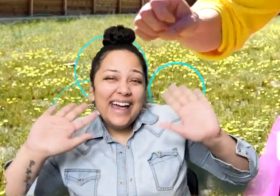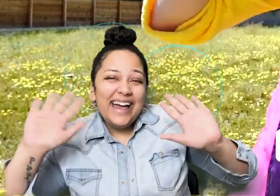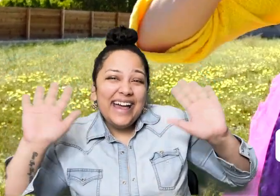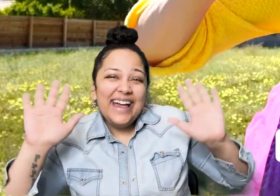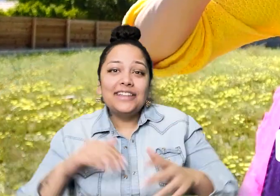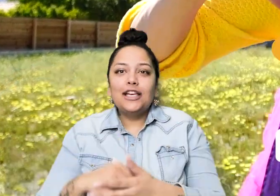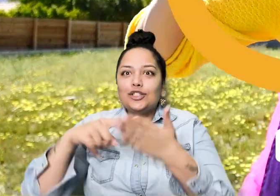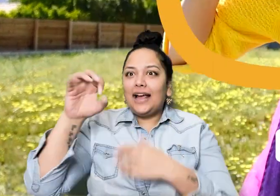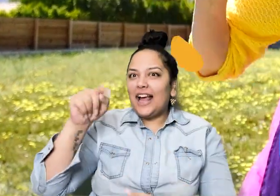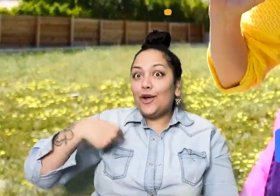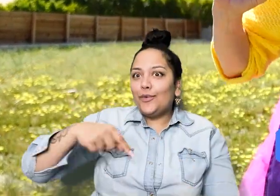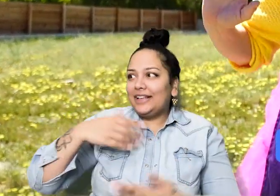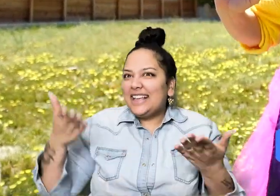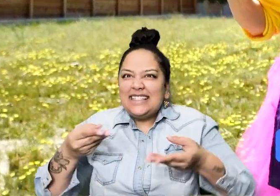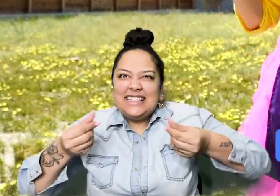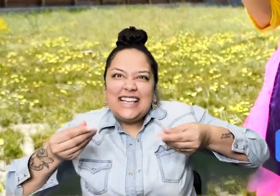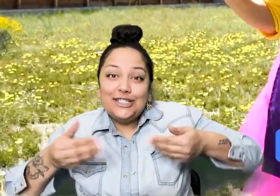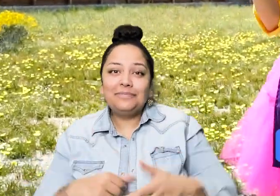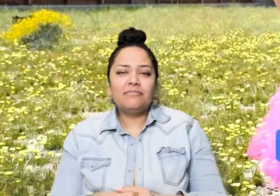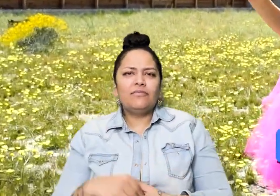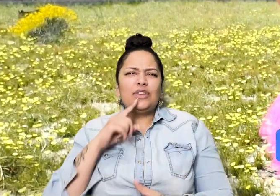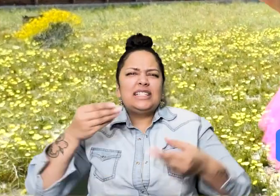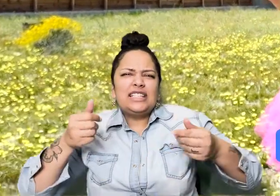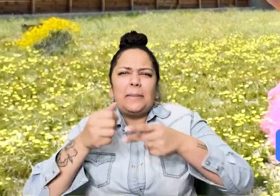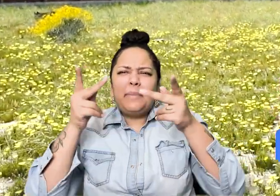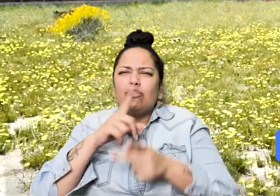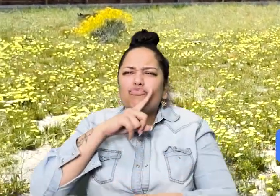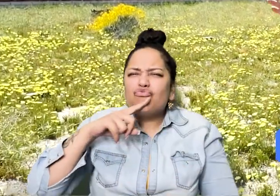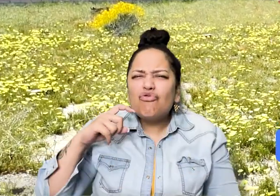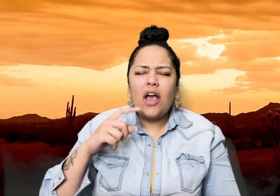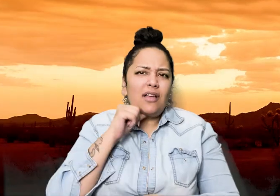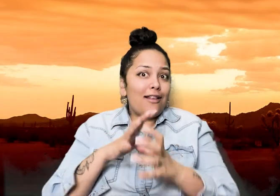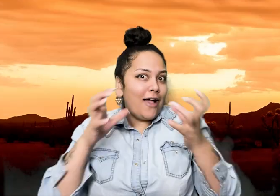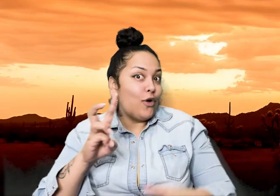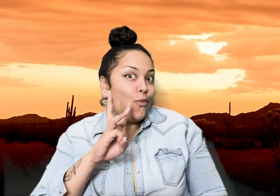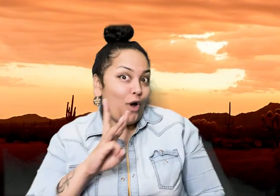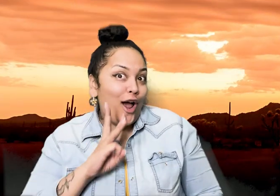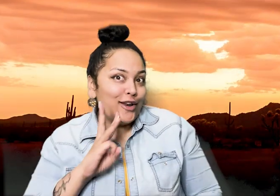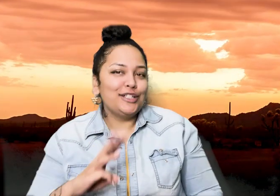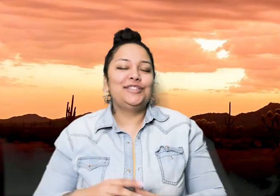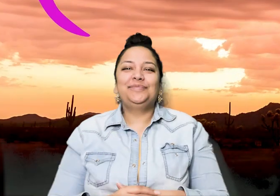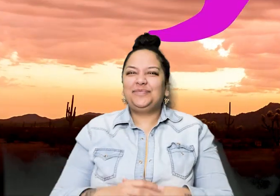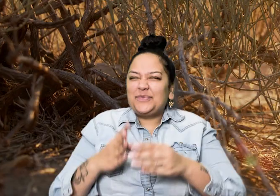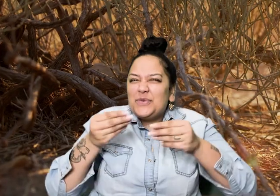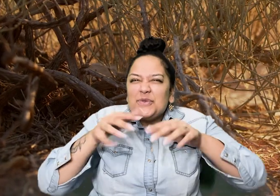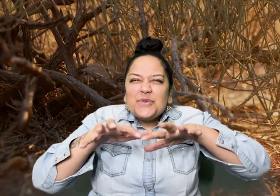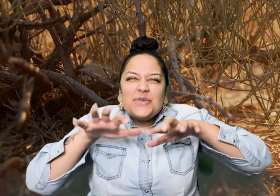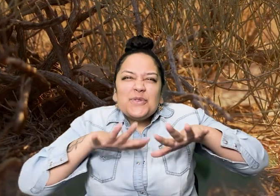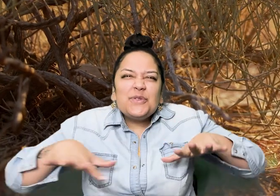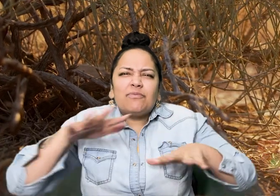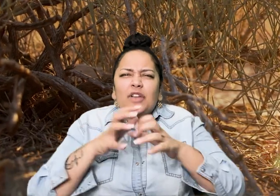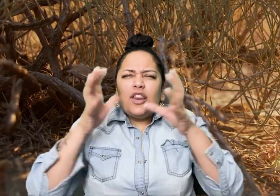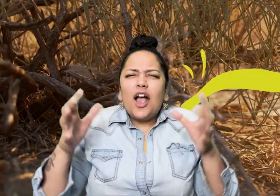it's me, K10, and check it out. We are in the desert, and the desert is a place that's really dry, and